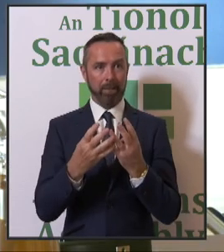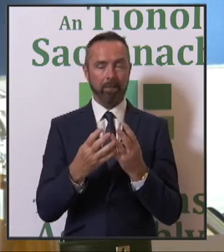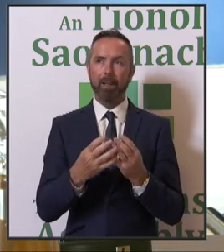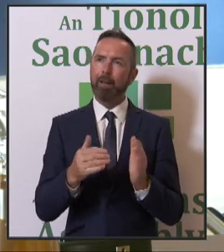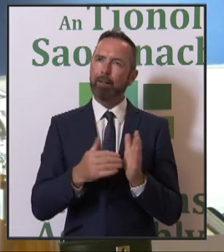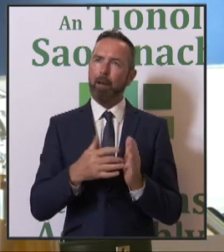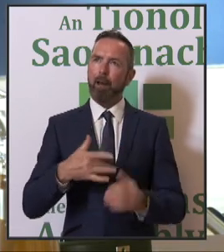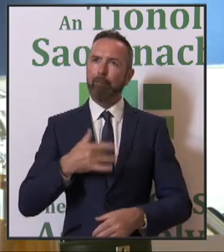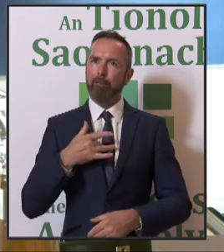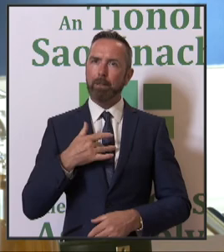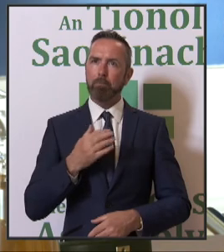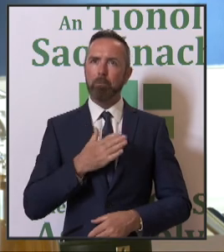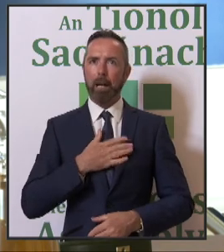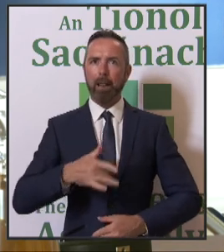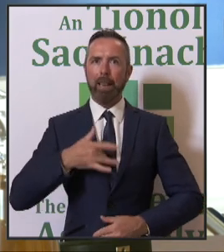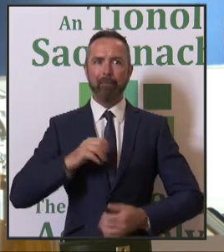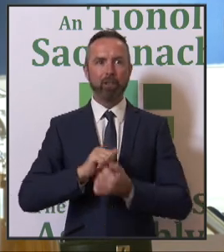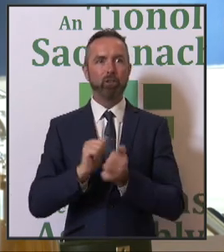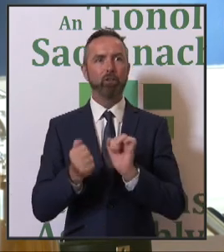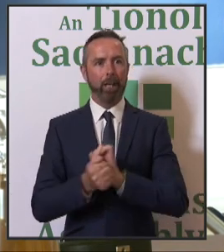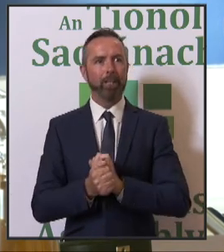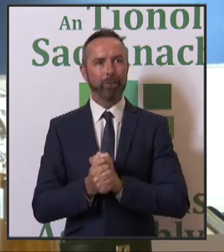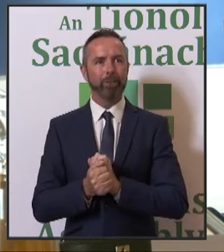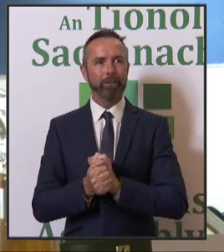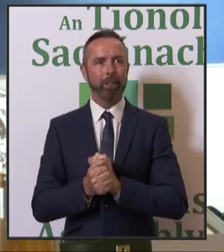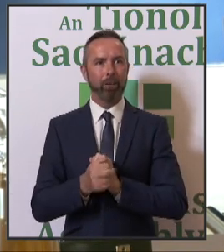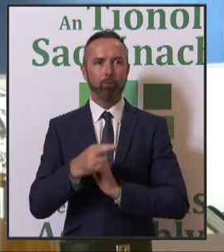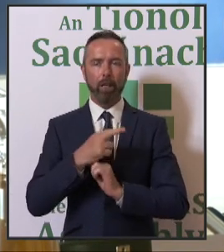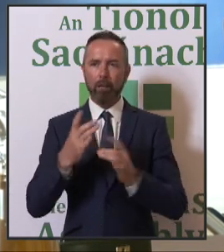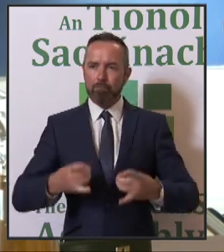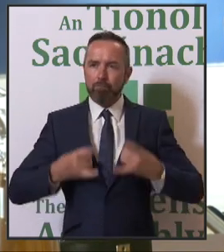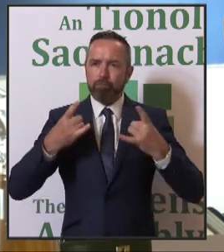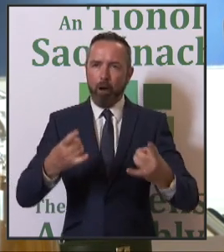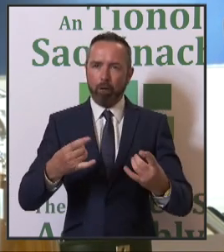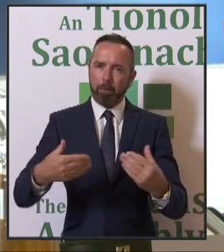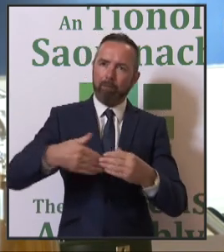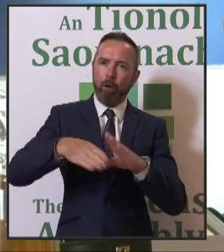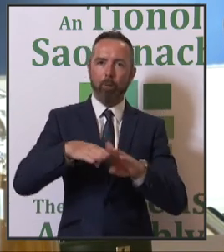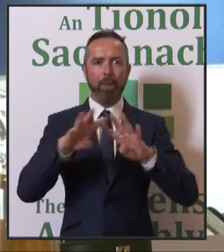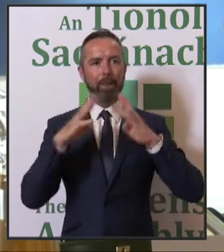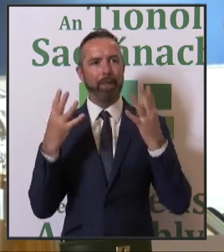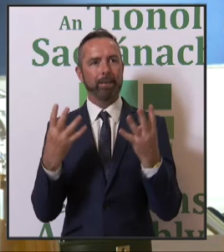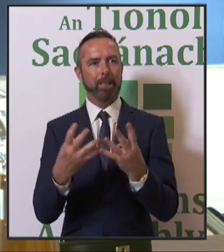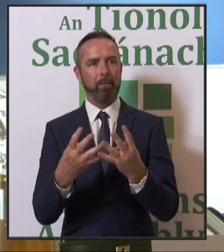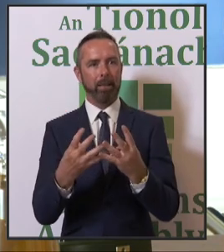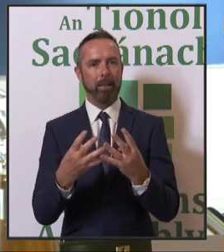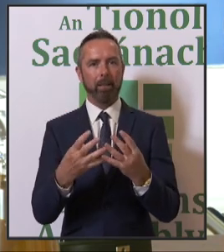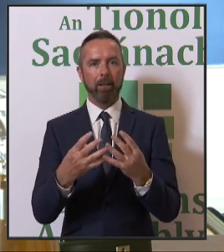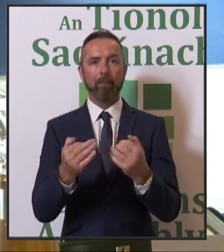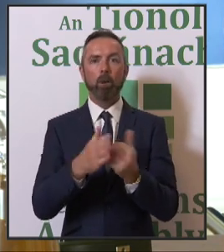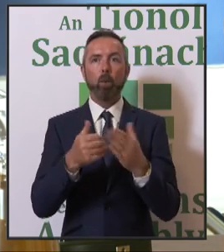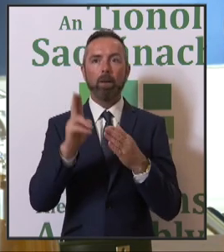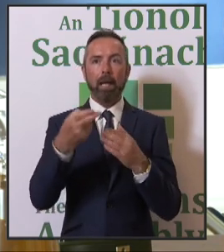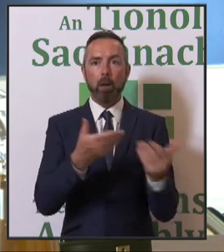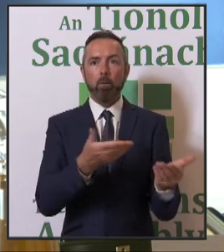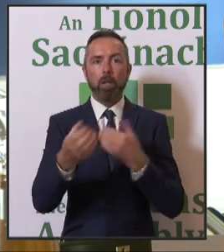it life-changing. I found it so privileged to be part of the Assembly and what it could bring to the citizen, to the wider